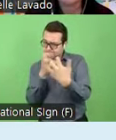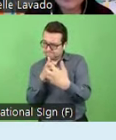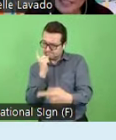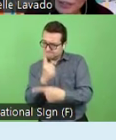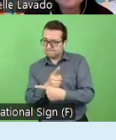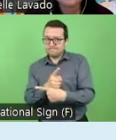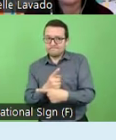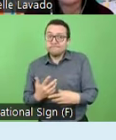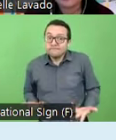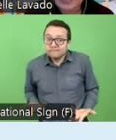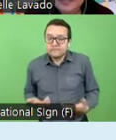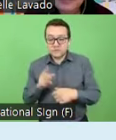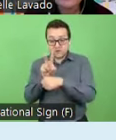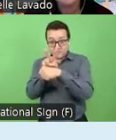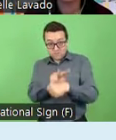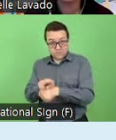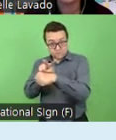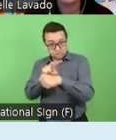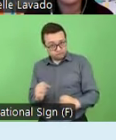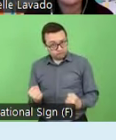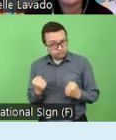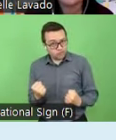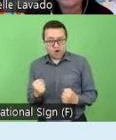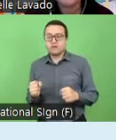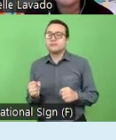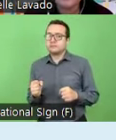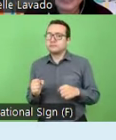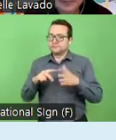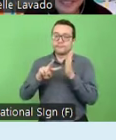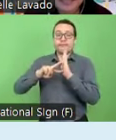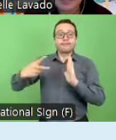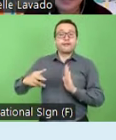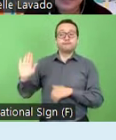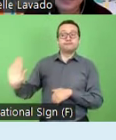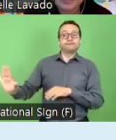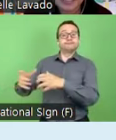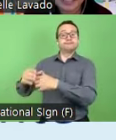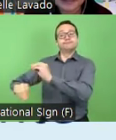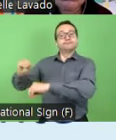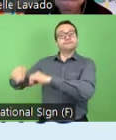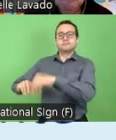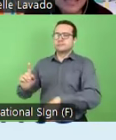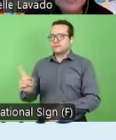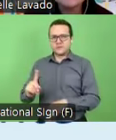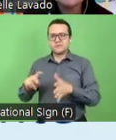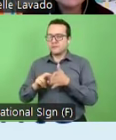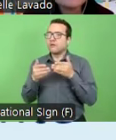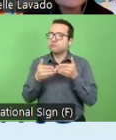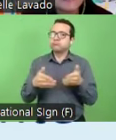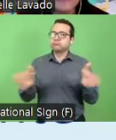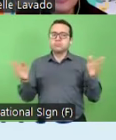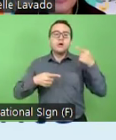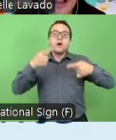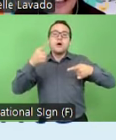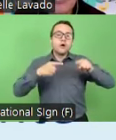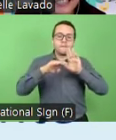is a political commitment to accountability and inclusiveness towards evidence-based policymaking. Let me